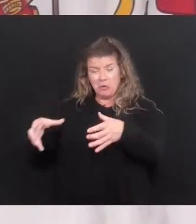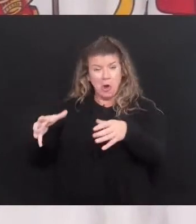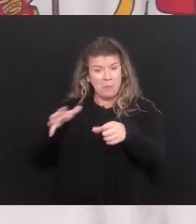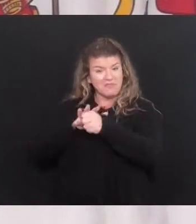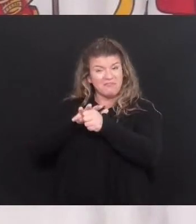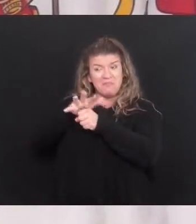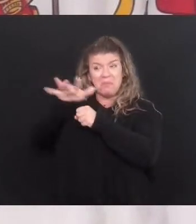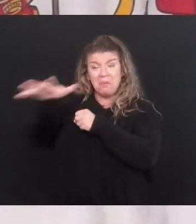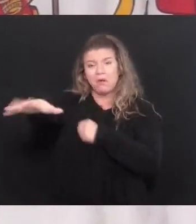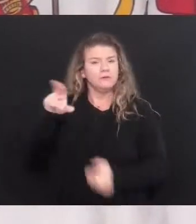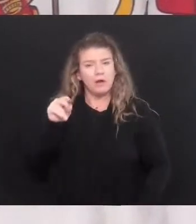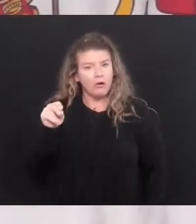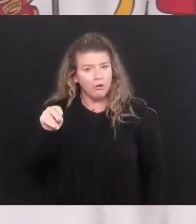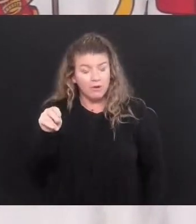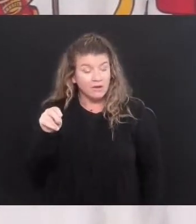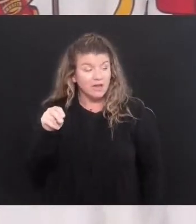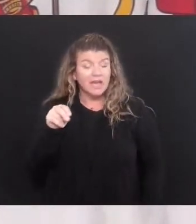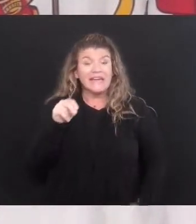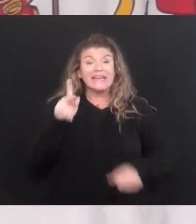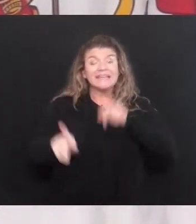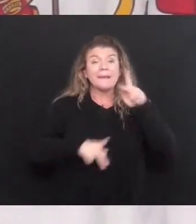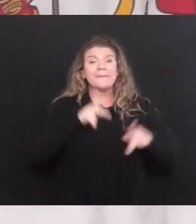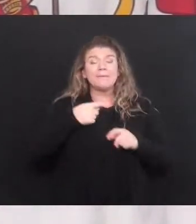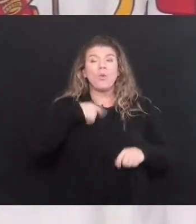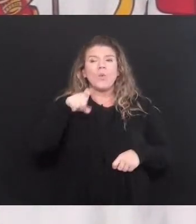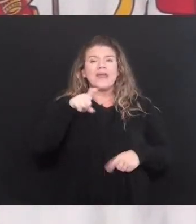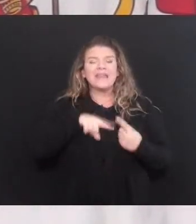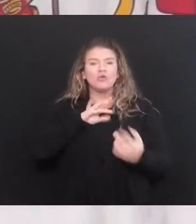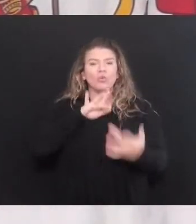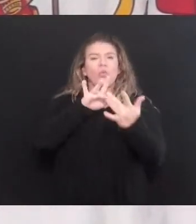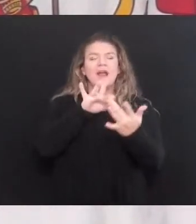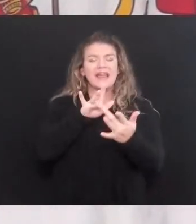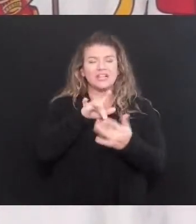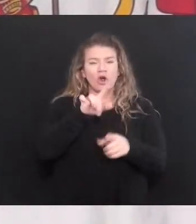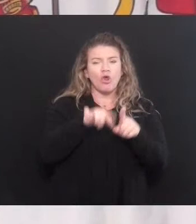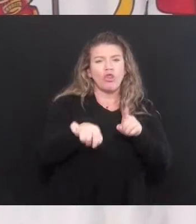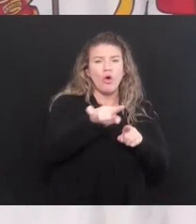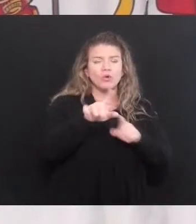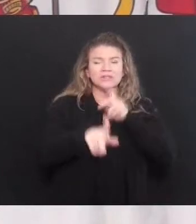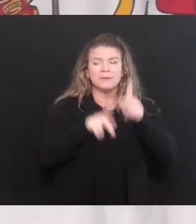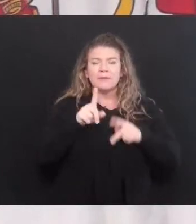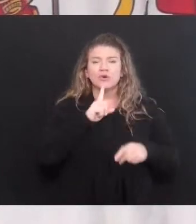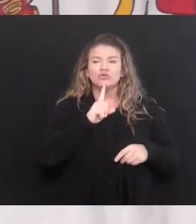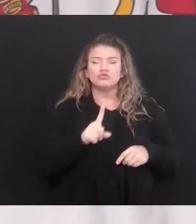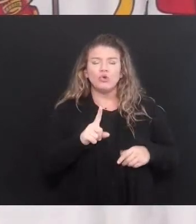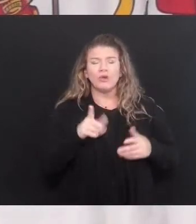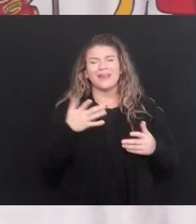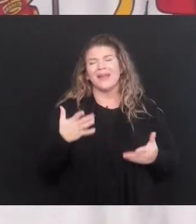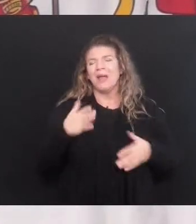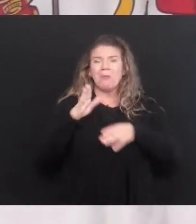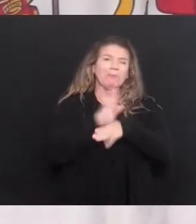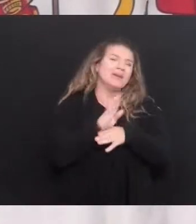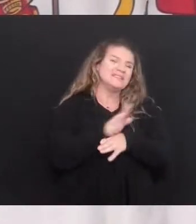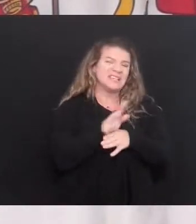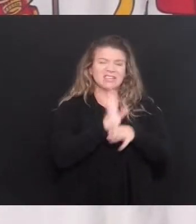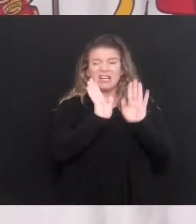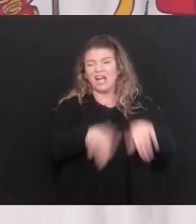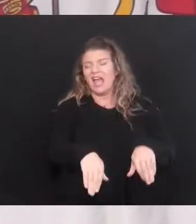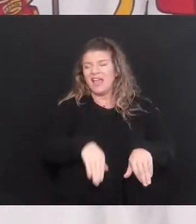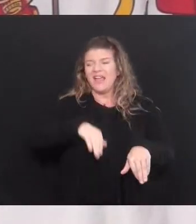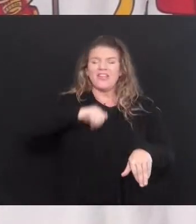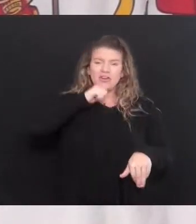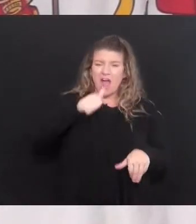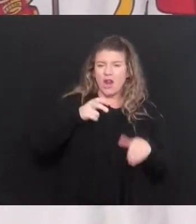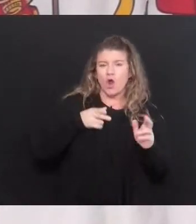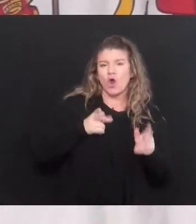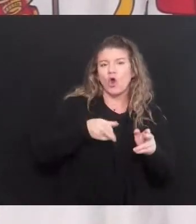The people that we got to get to are the people that really and truly are just too busy to get their shot, or they're